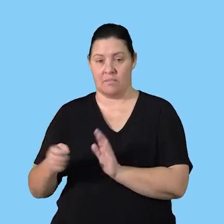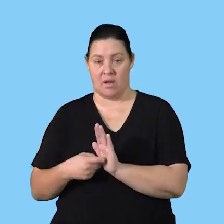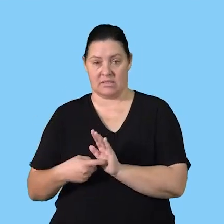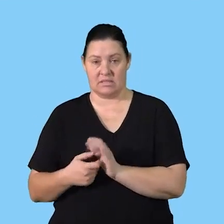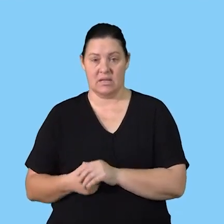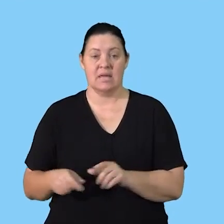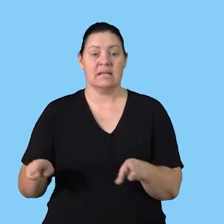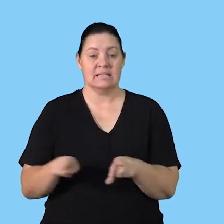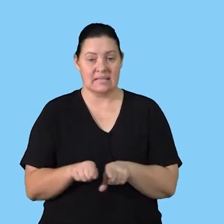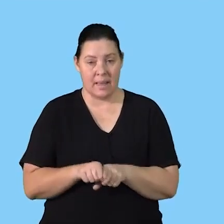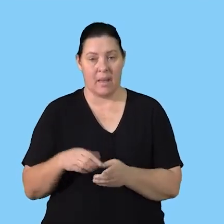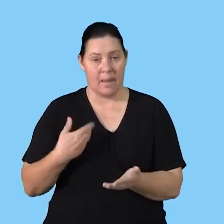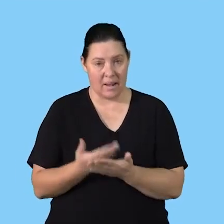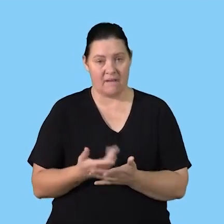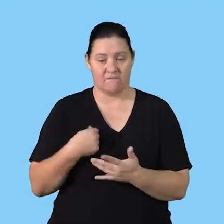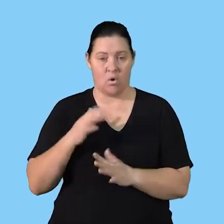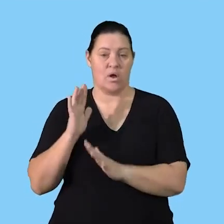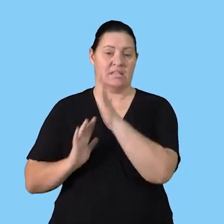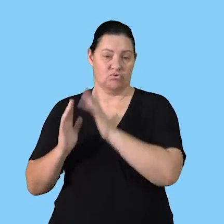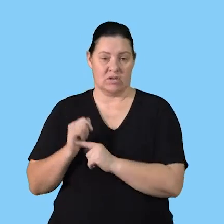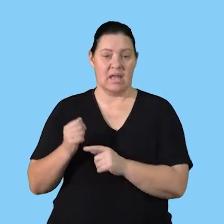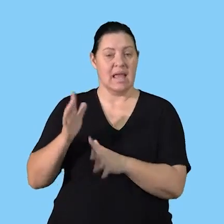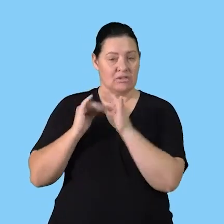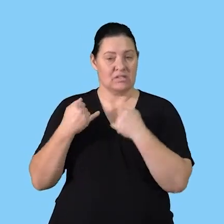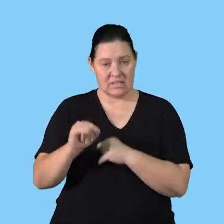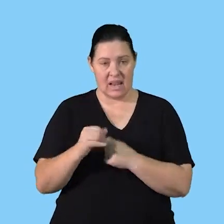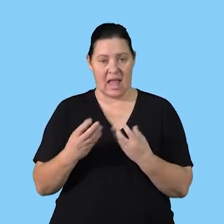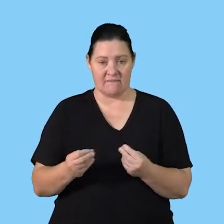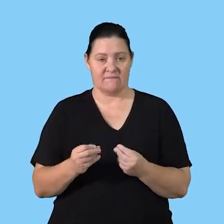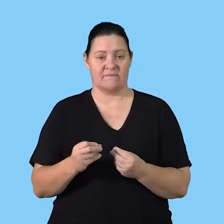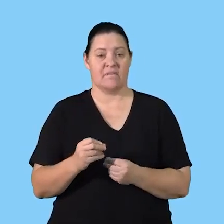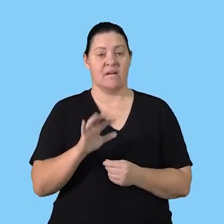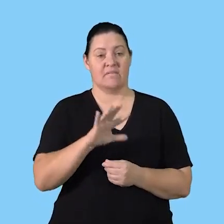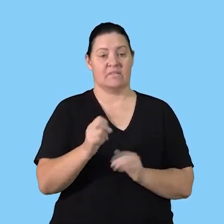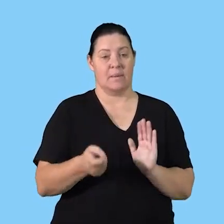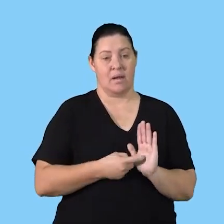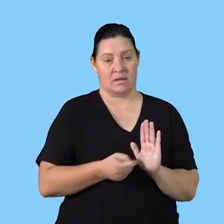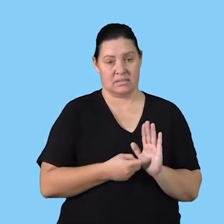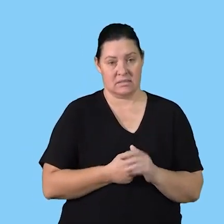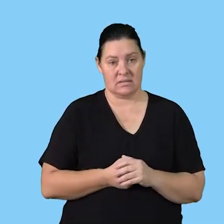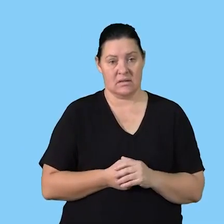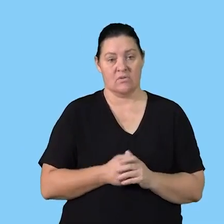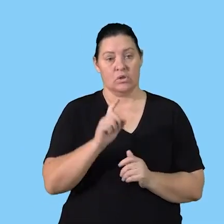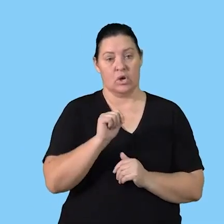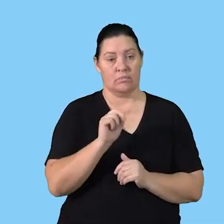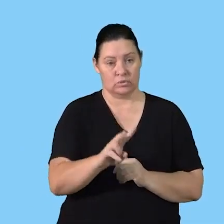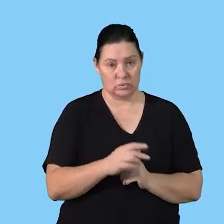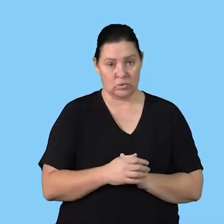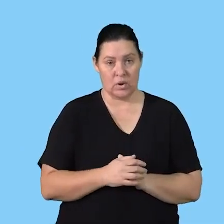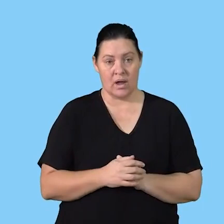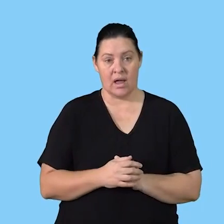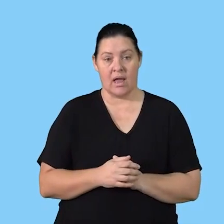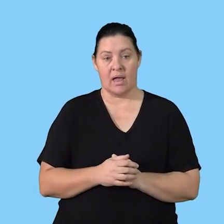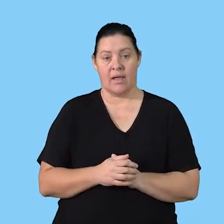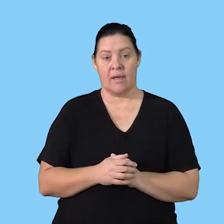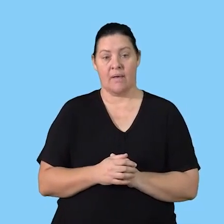marks. Then same applies to history. In history, we'll still have the 50 marks. Then in term 2,